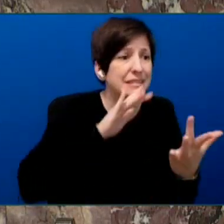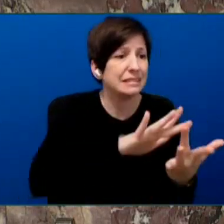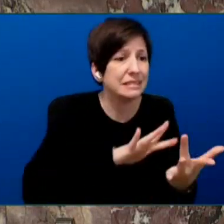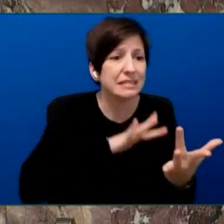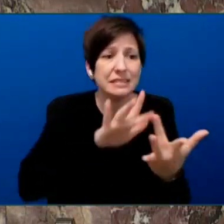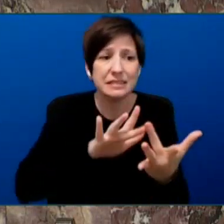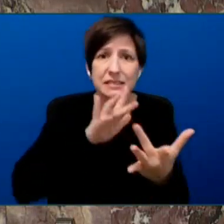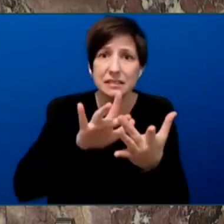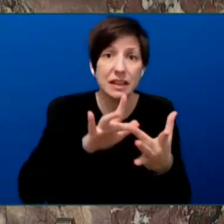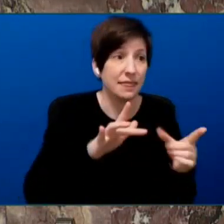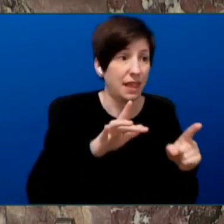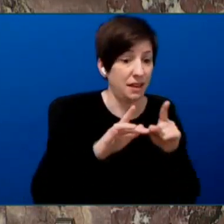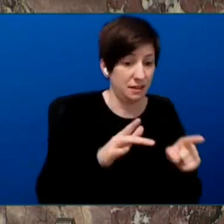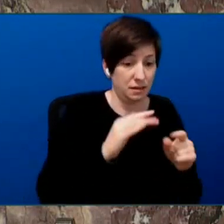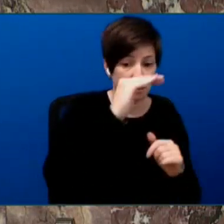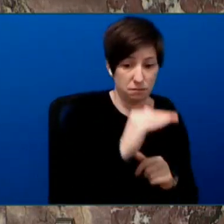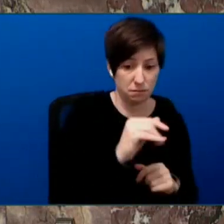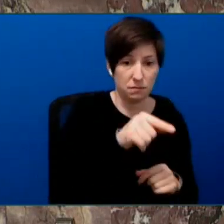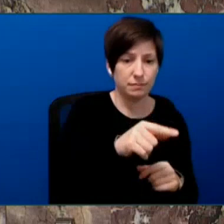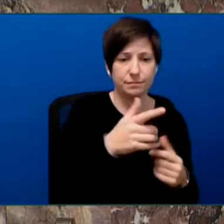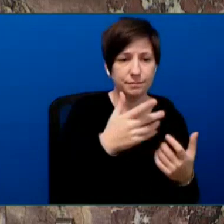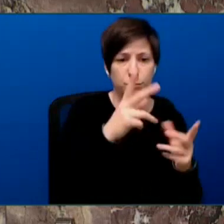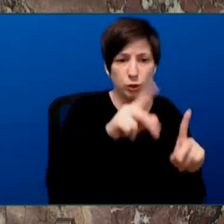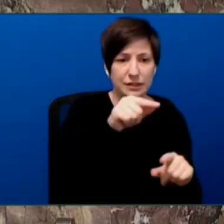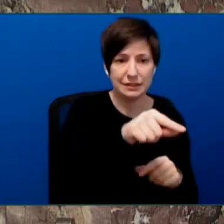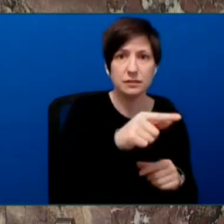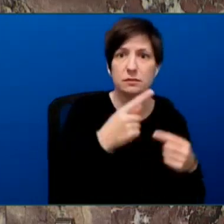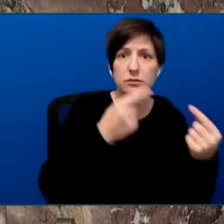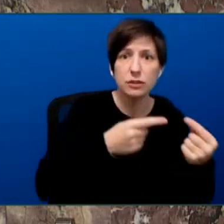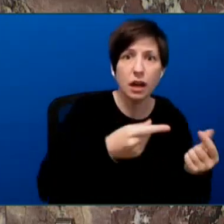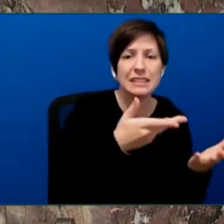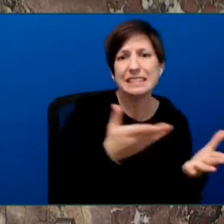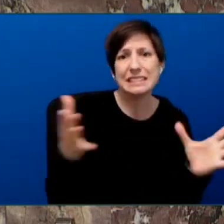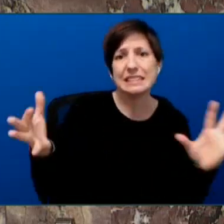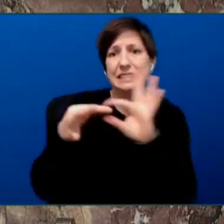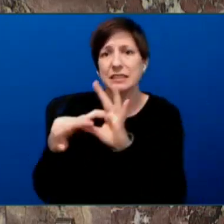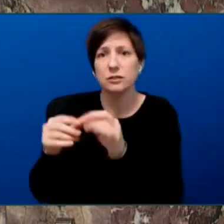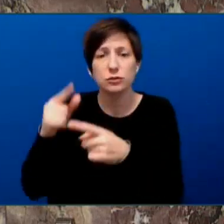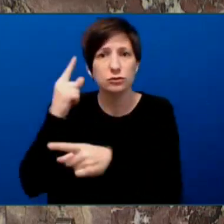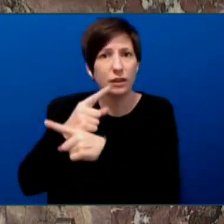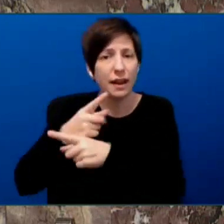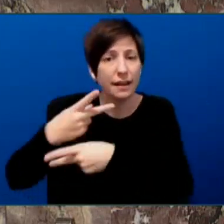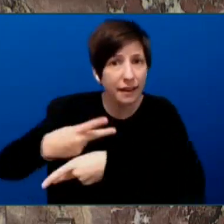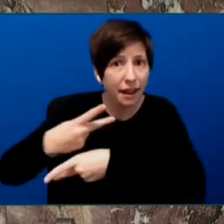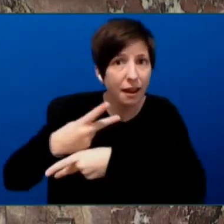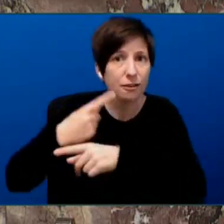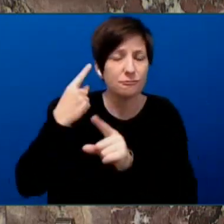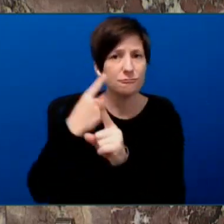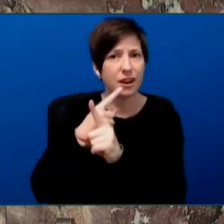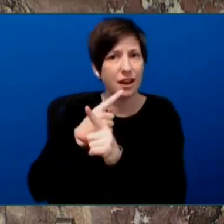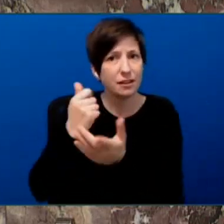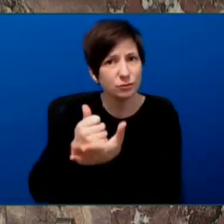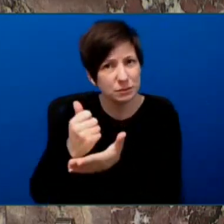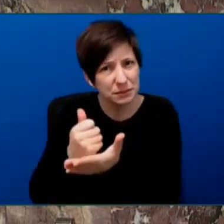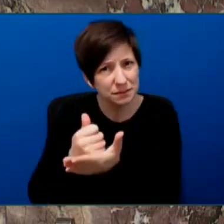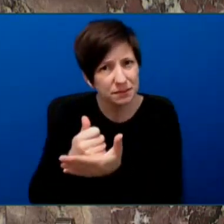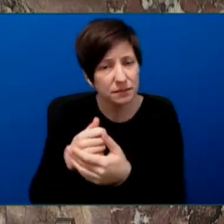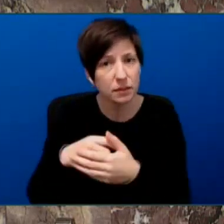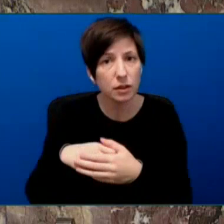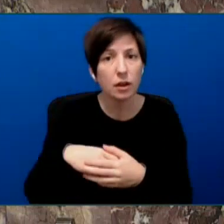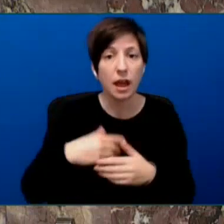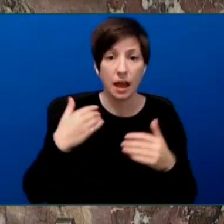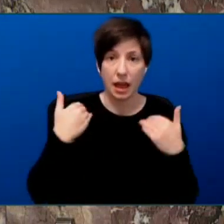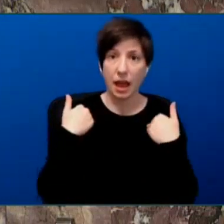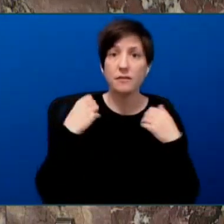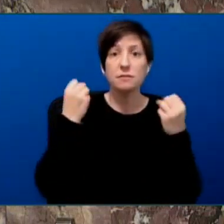to the care and treatment that they need. And I will say that I think we all know that peer organizations are an important part